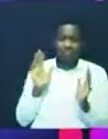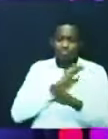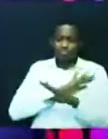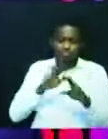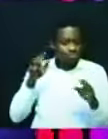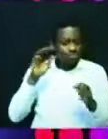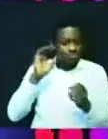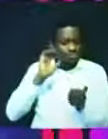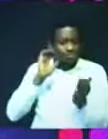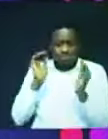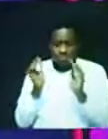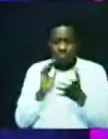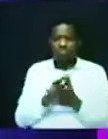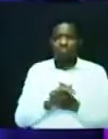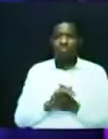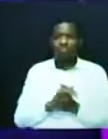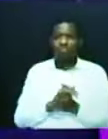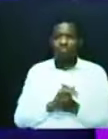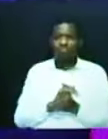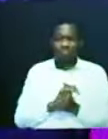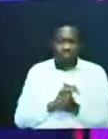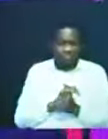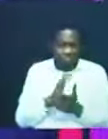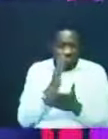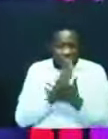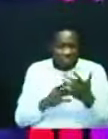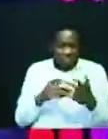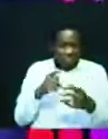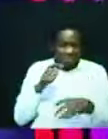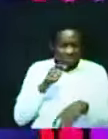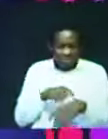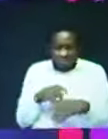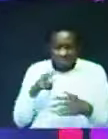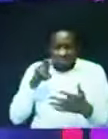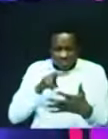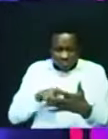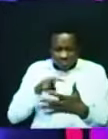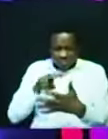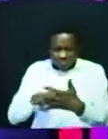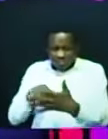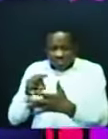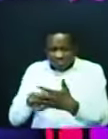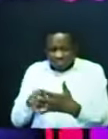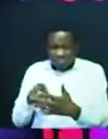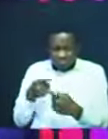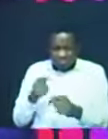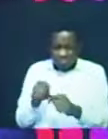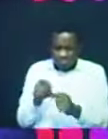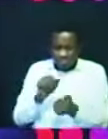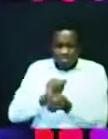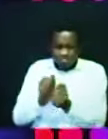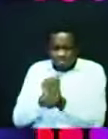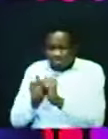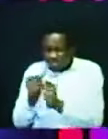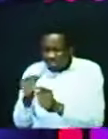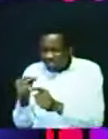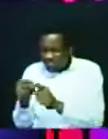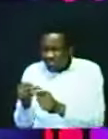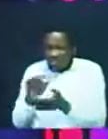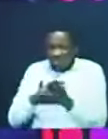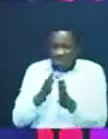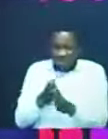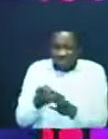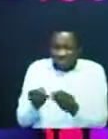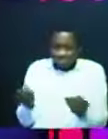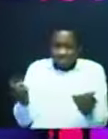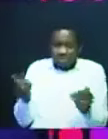when you are reading commentaries about it, they tend to water it down as if this is not true. But it is true. It is just as